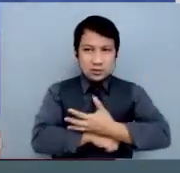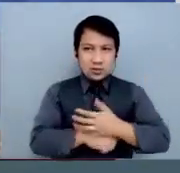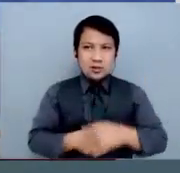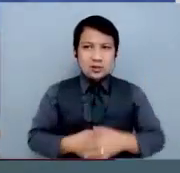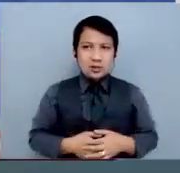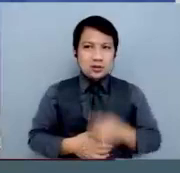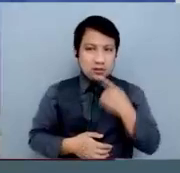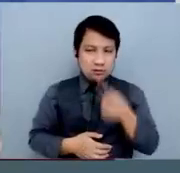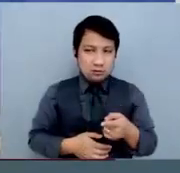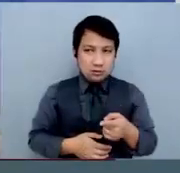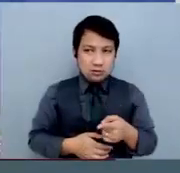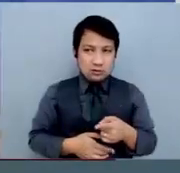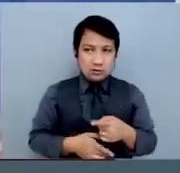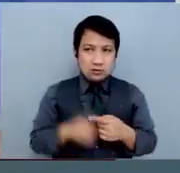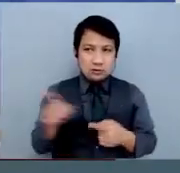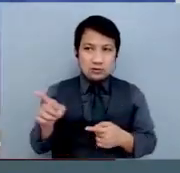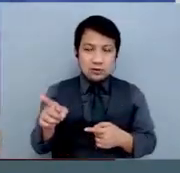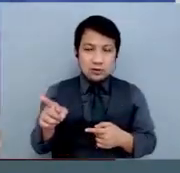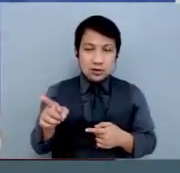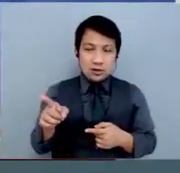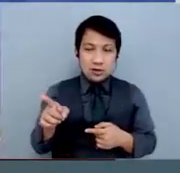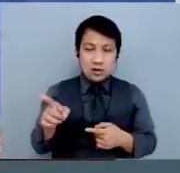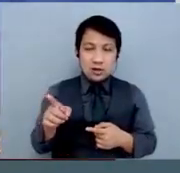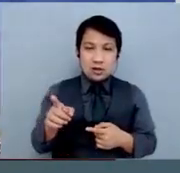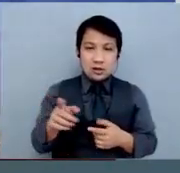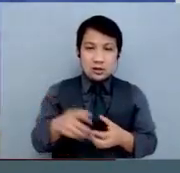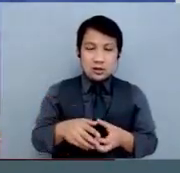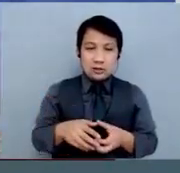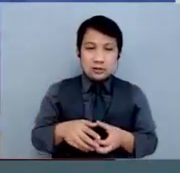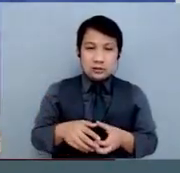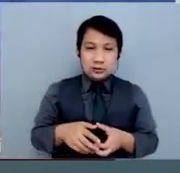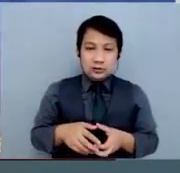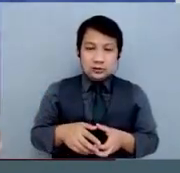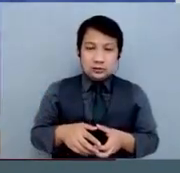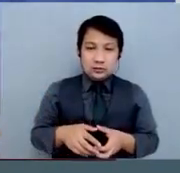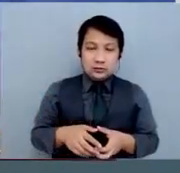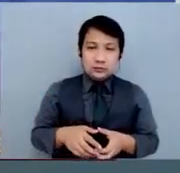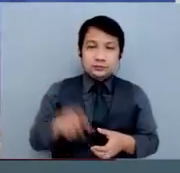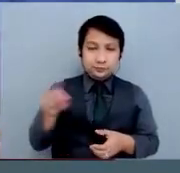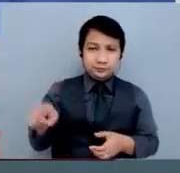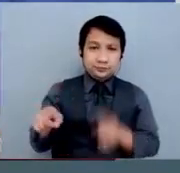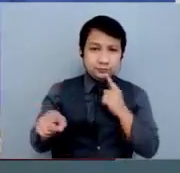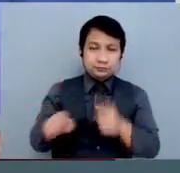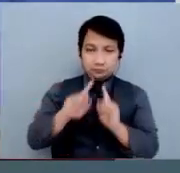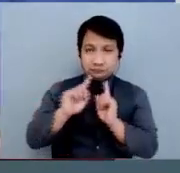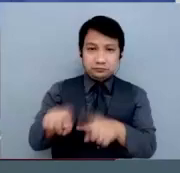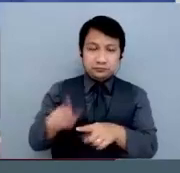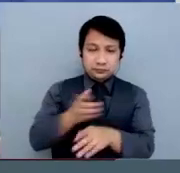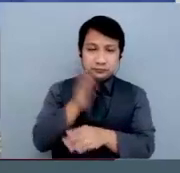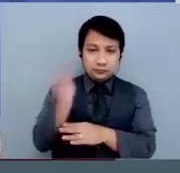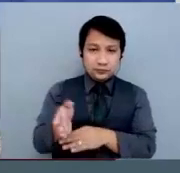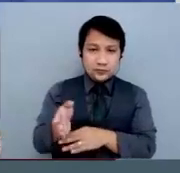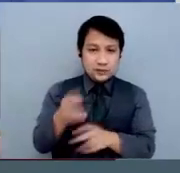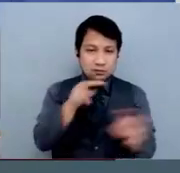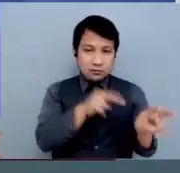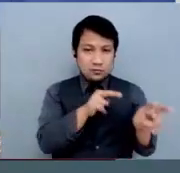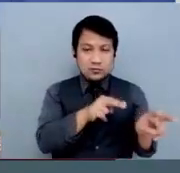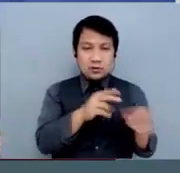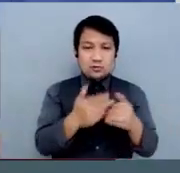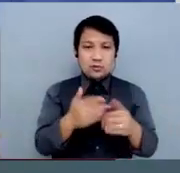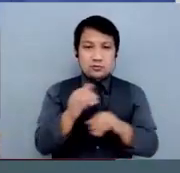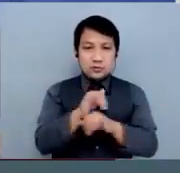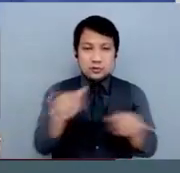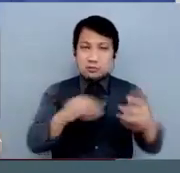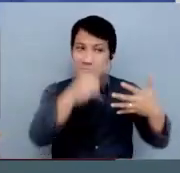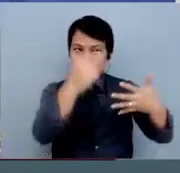But ang driver nito is that, rider nito is that when they will be reporting, they will still be monitored for the